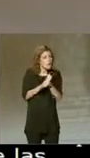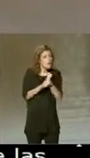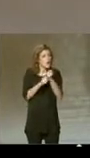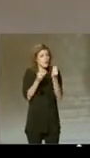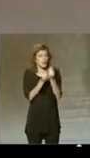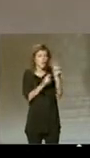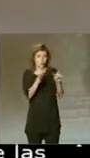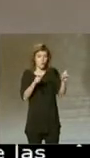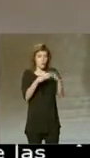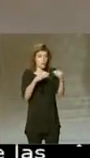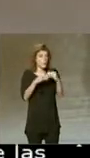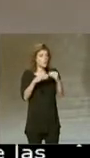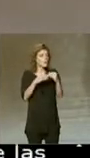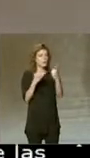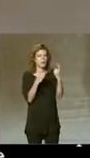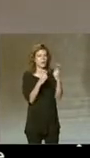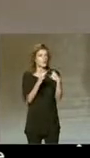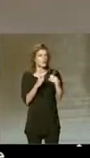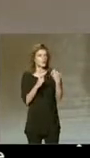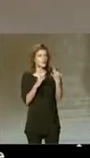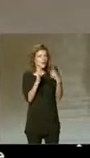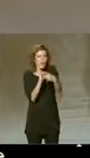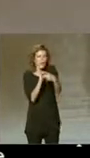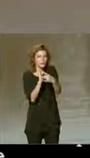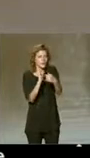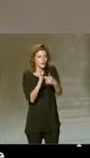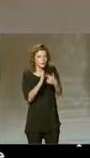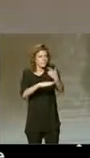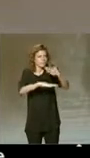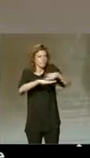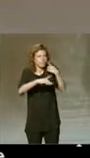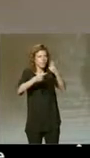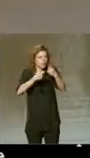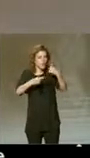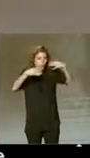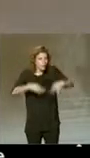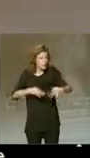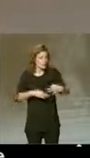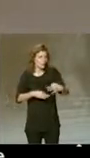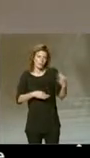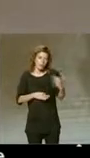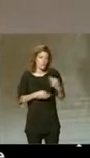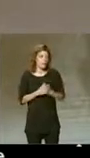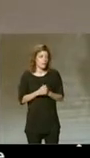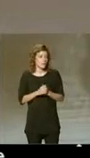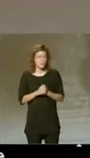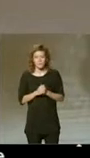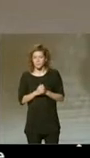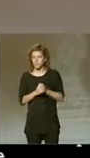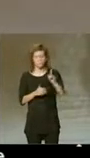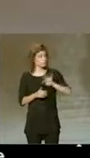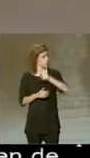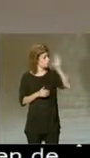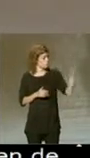We have to work hand in hand with users in order to